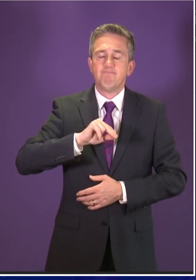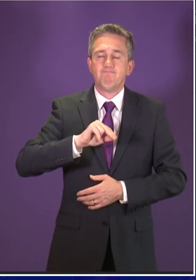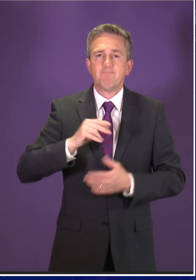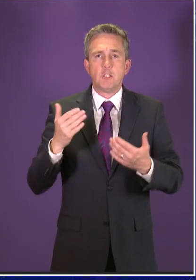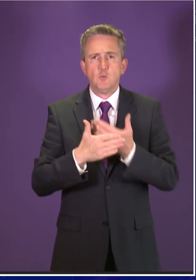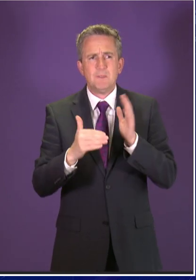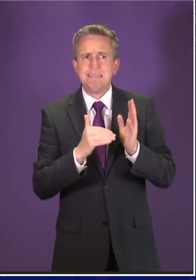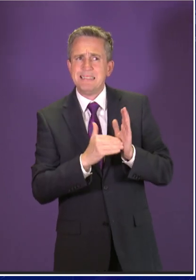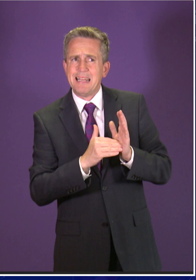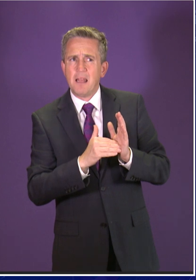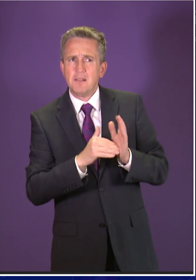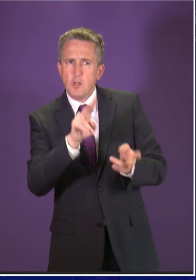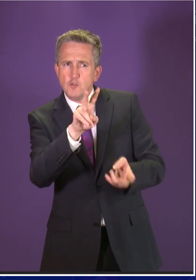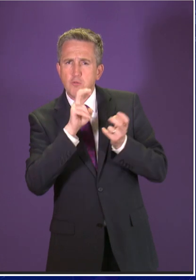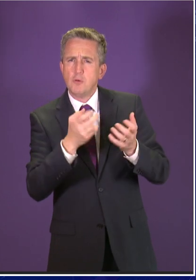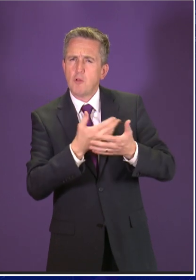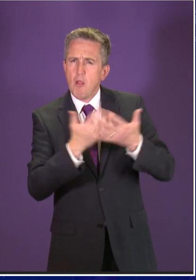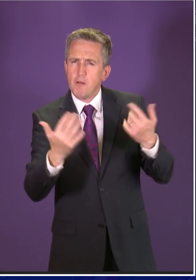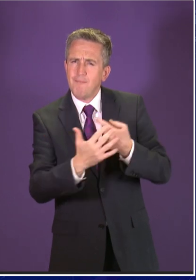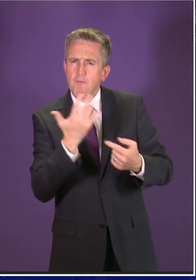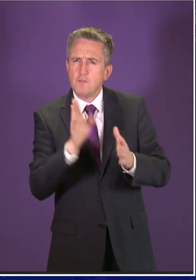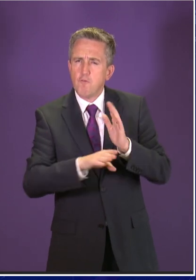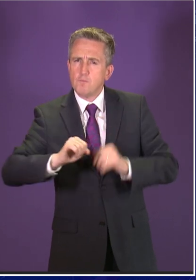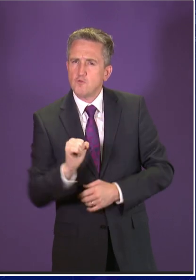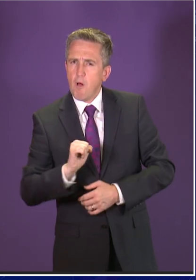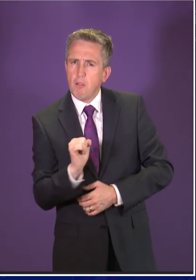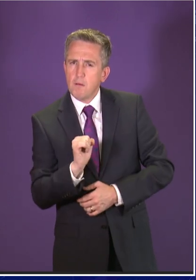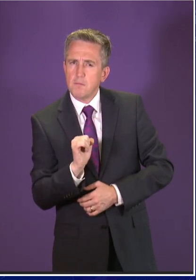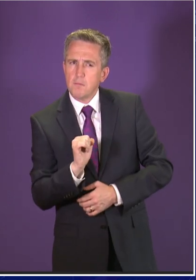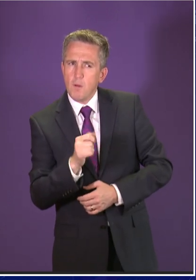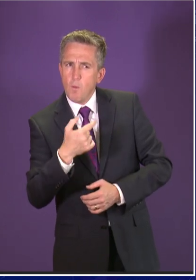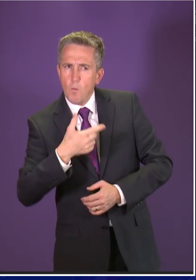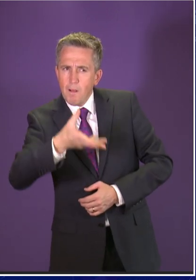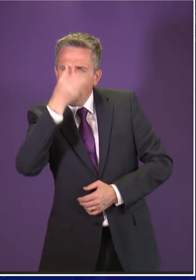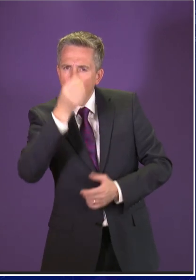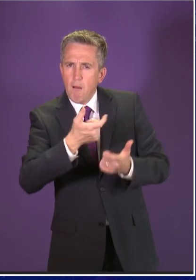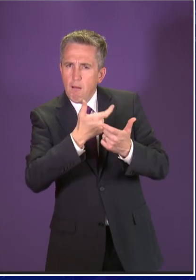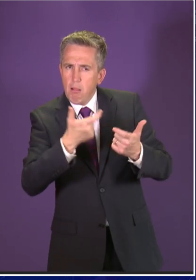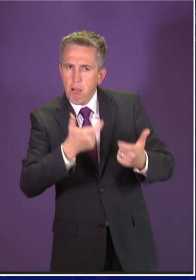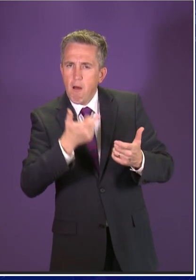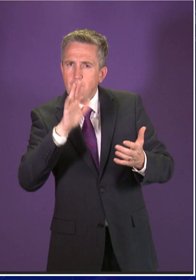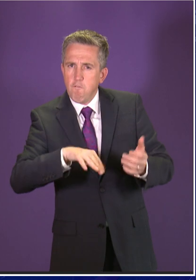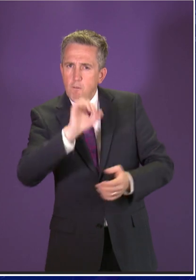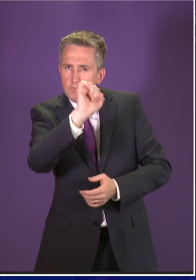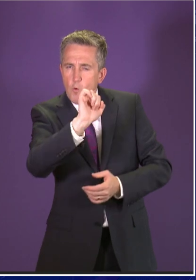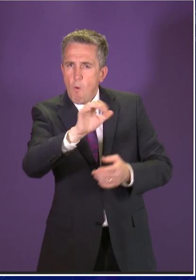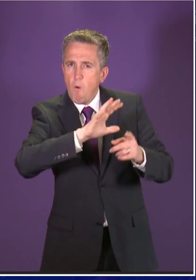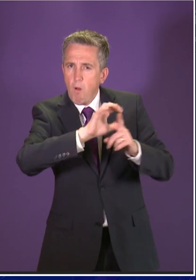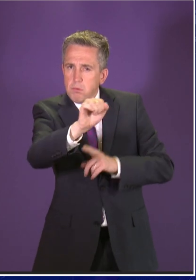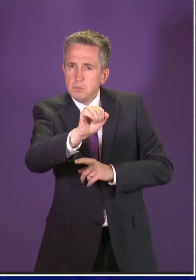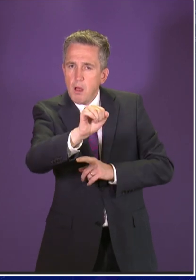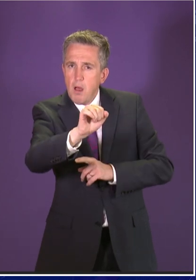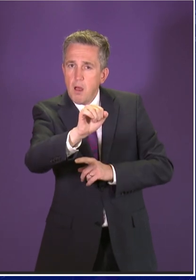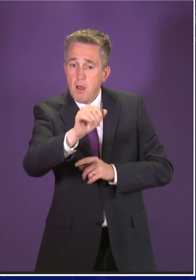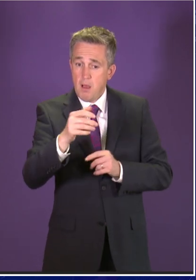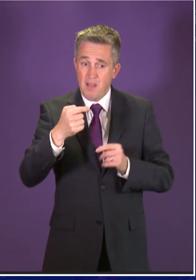inspiration from Scotland in terms of how successful you have been at showcasing your culture. And this